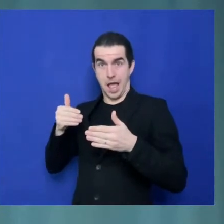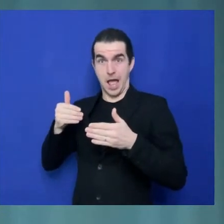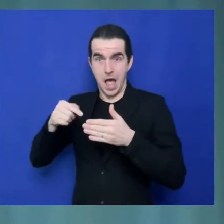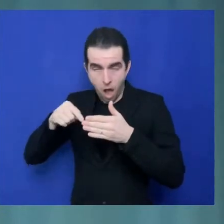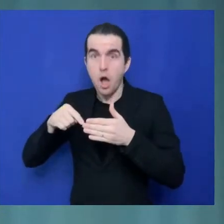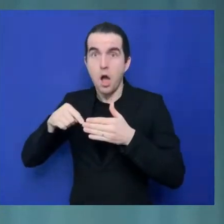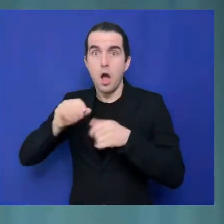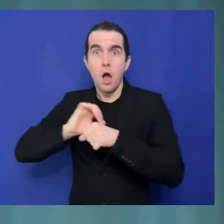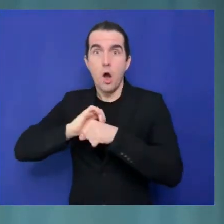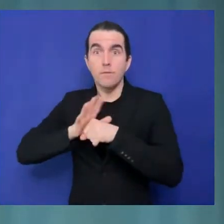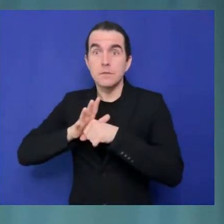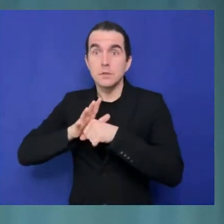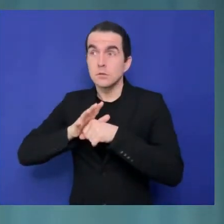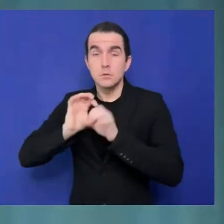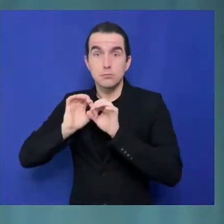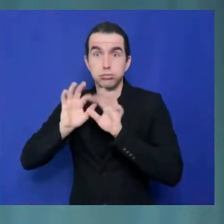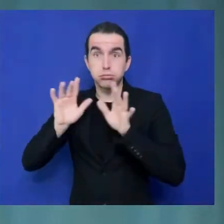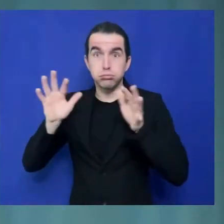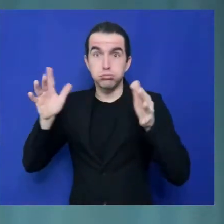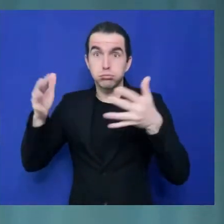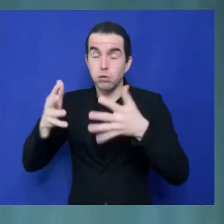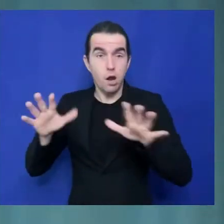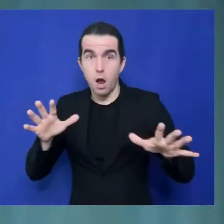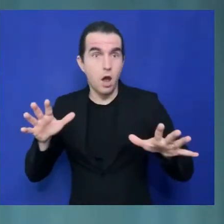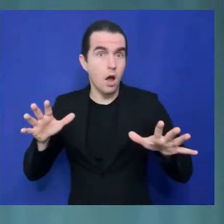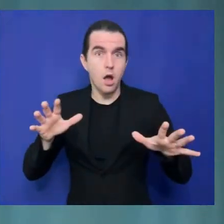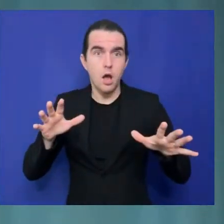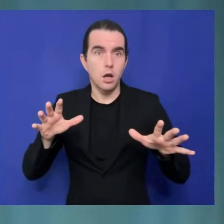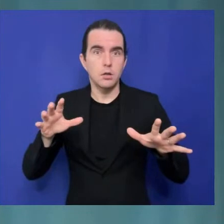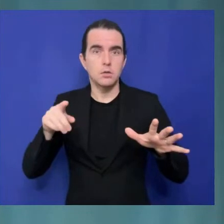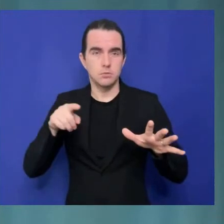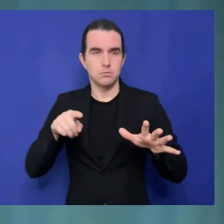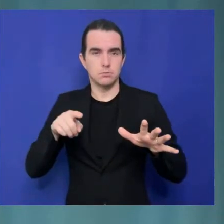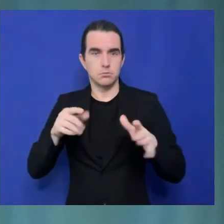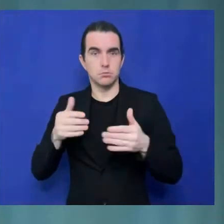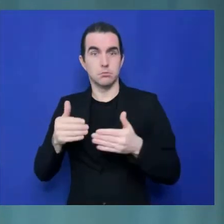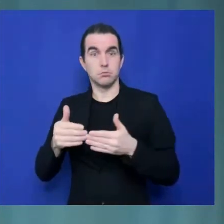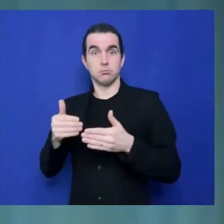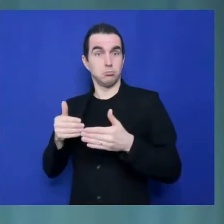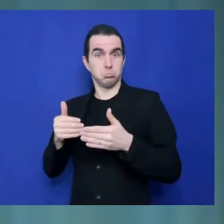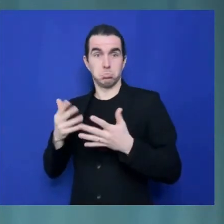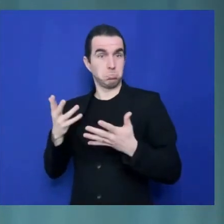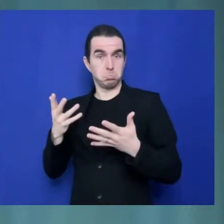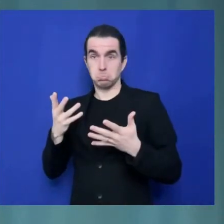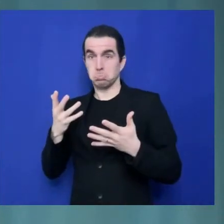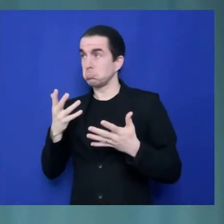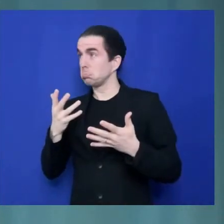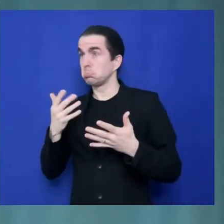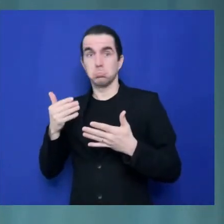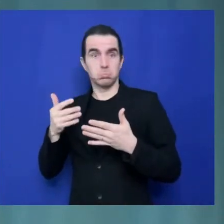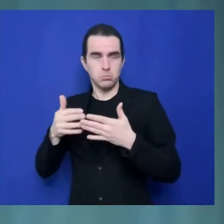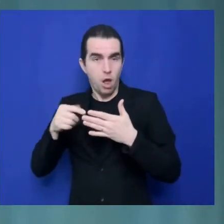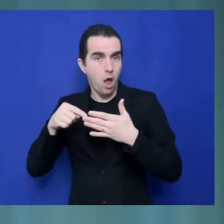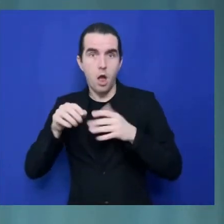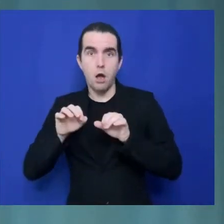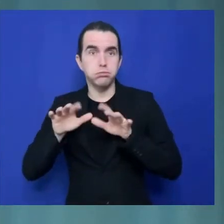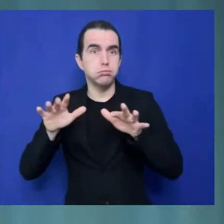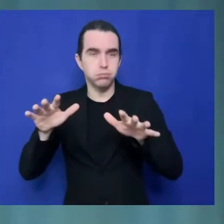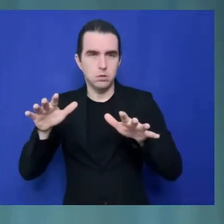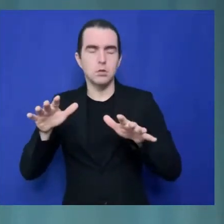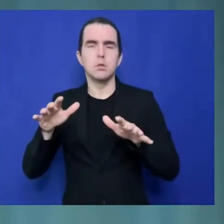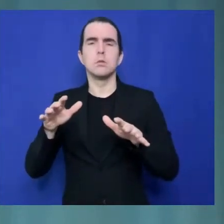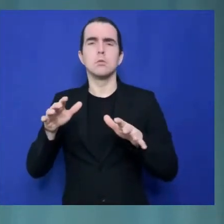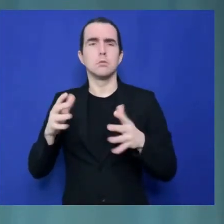conference. We were incredibly lucky and felt really blessed. Because of this, as